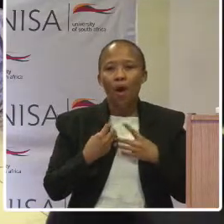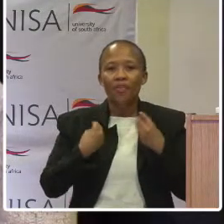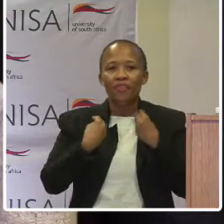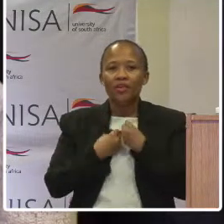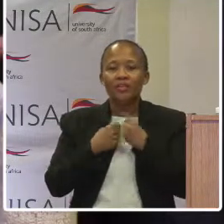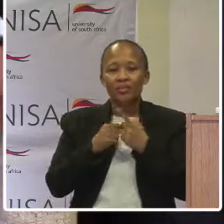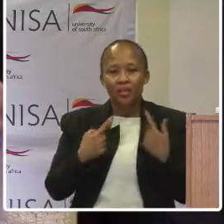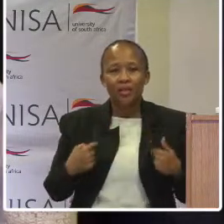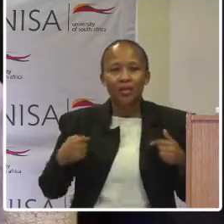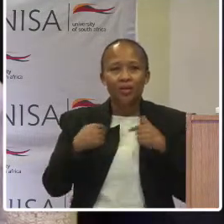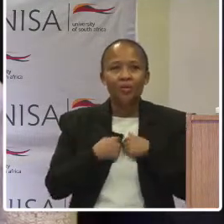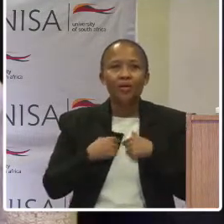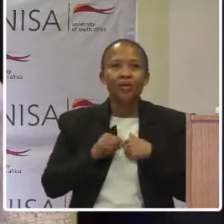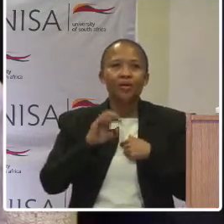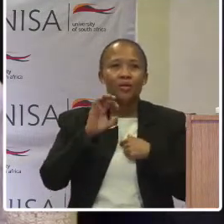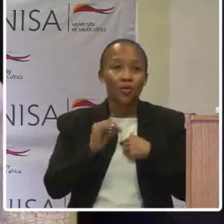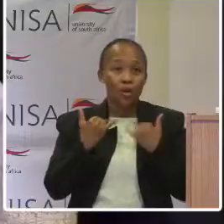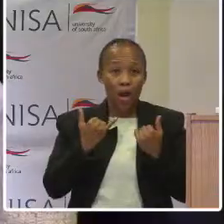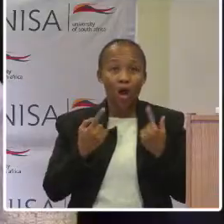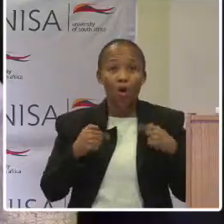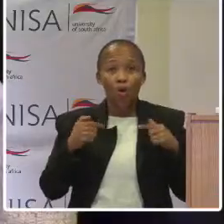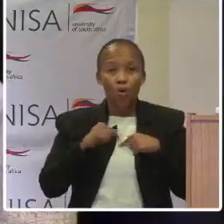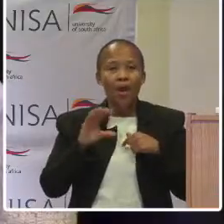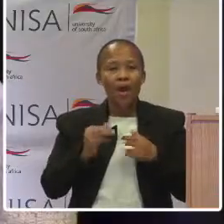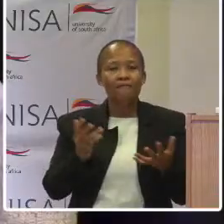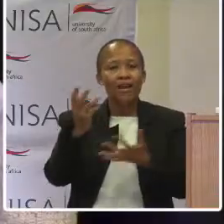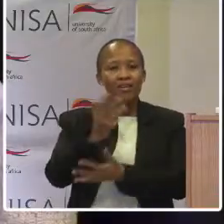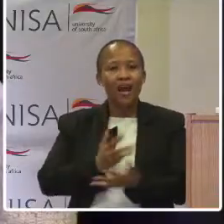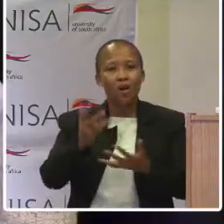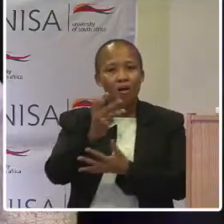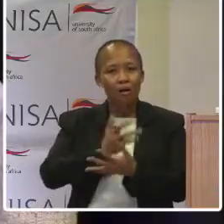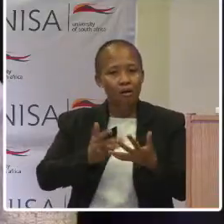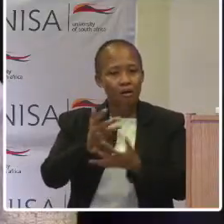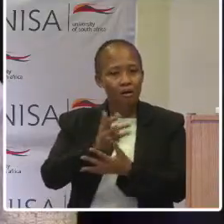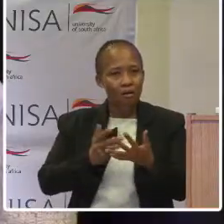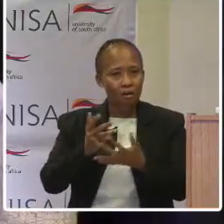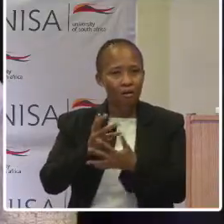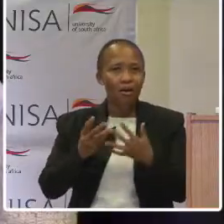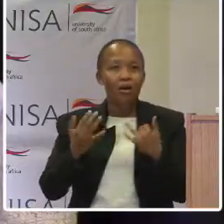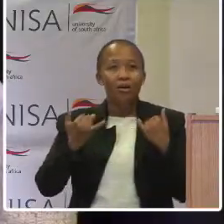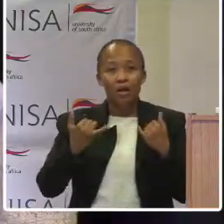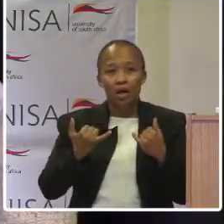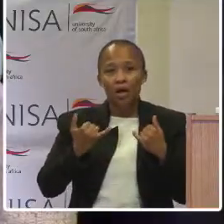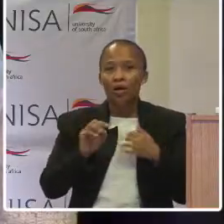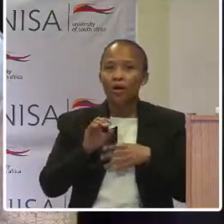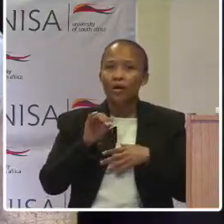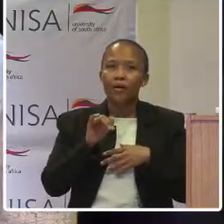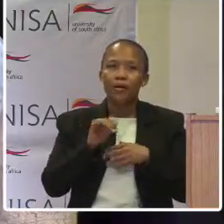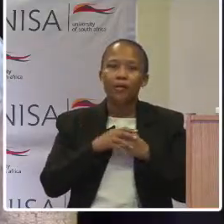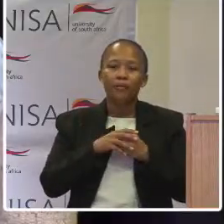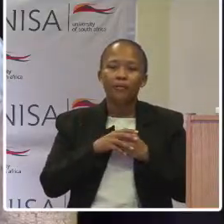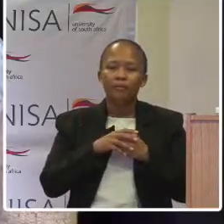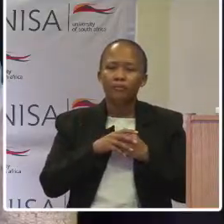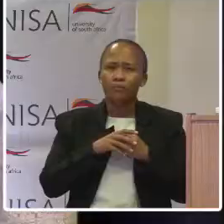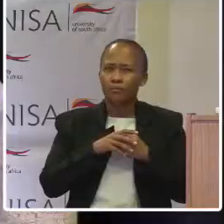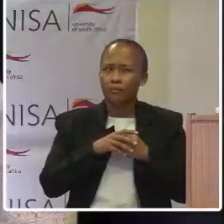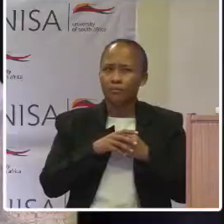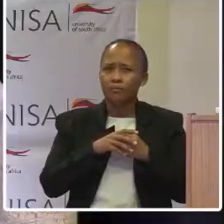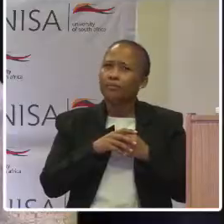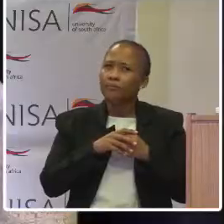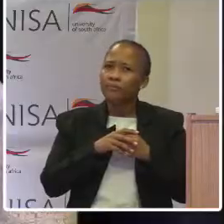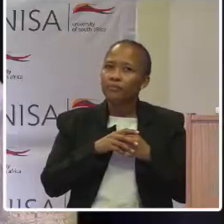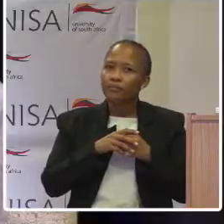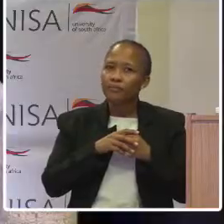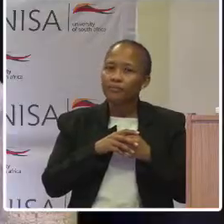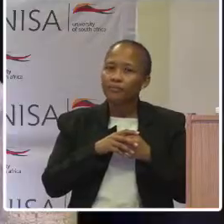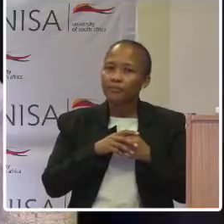dialogue like what we're having right now. So a huge thank you to the organizers. The learning institution will need to hear